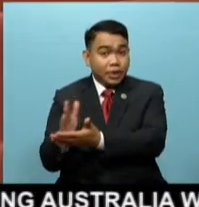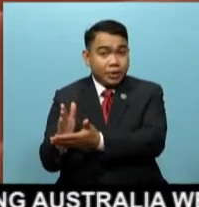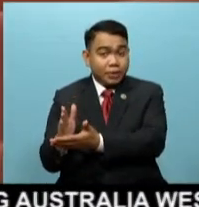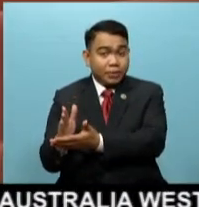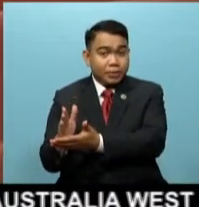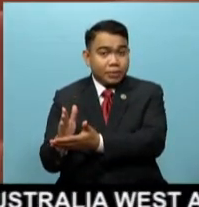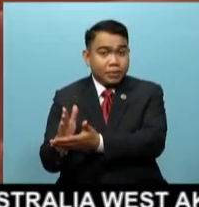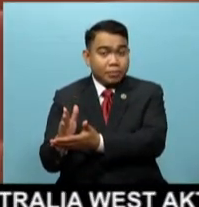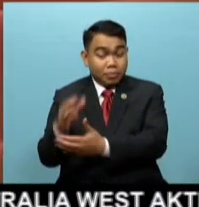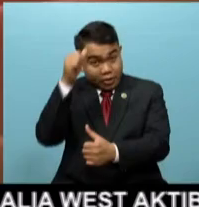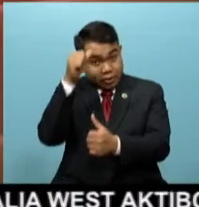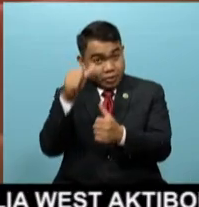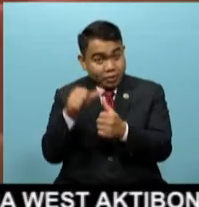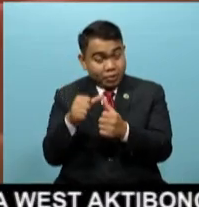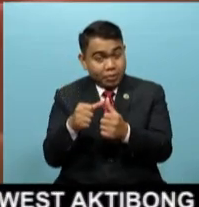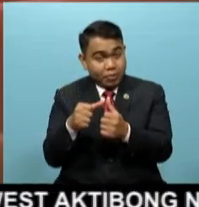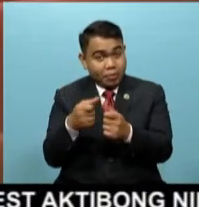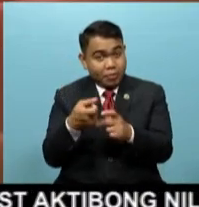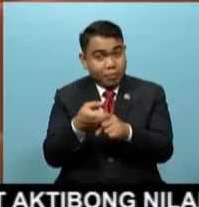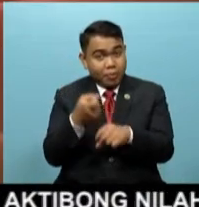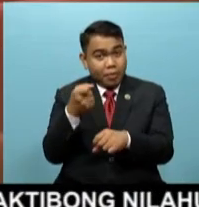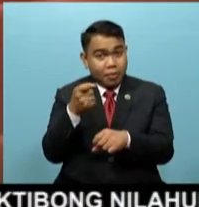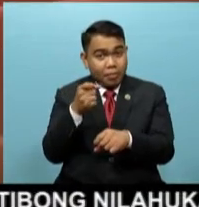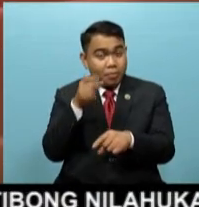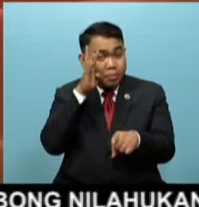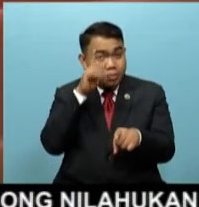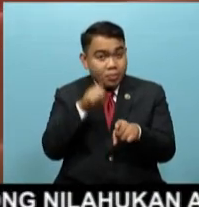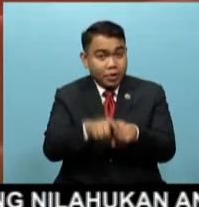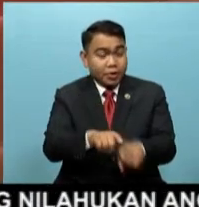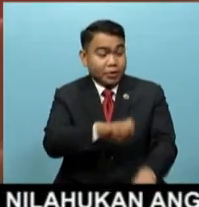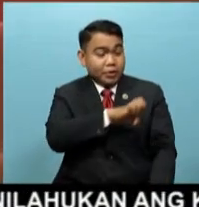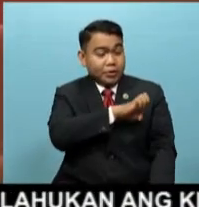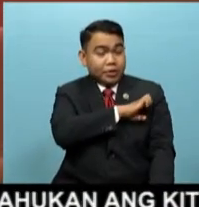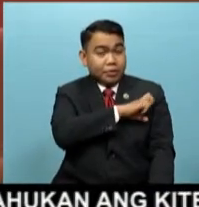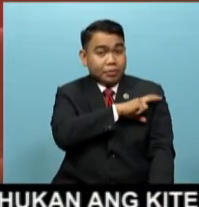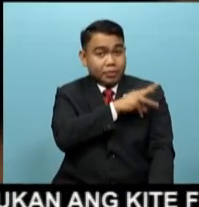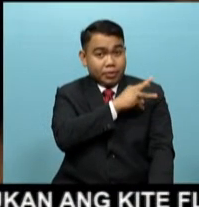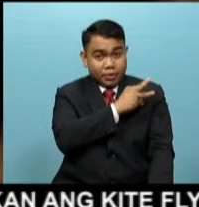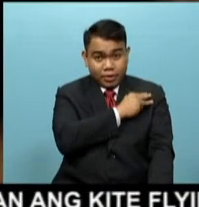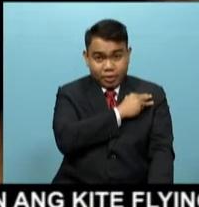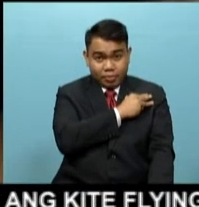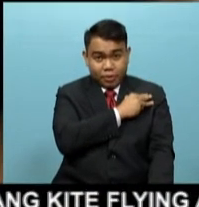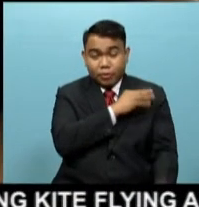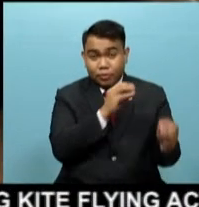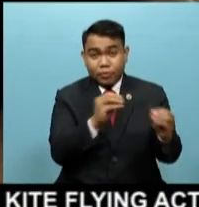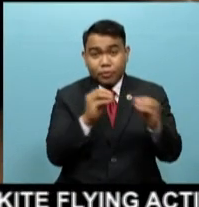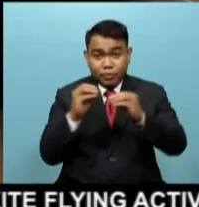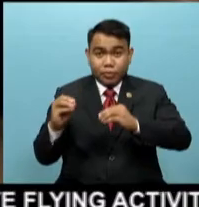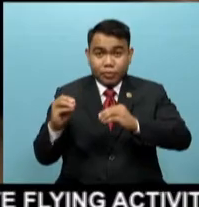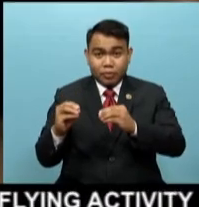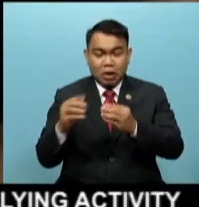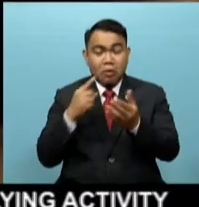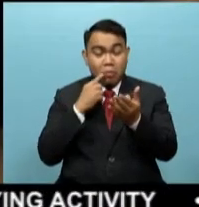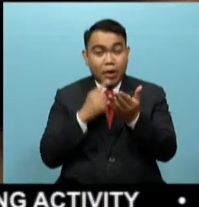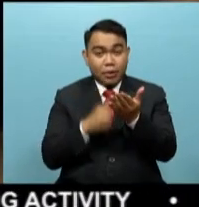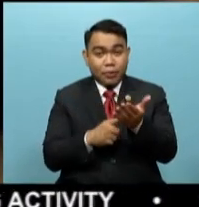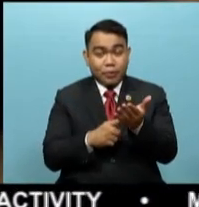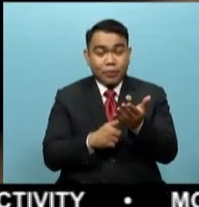I remember this from KEVM's lesson. What he said then was,